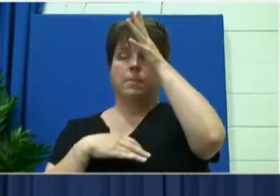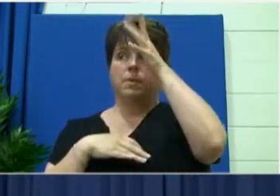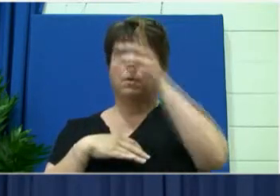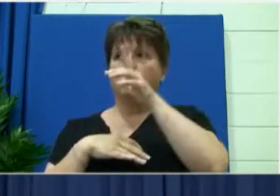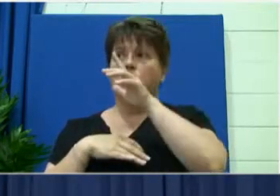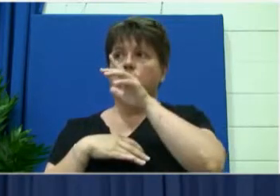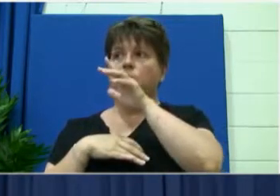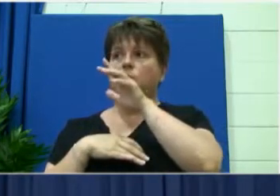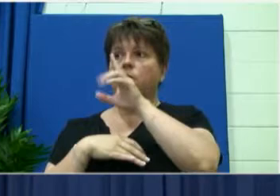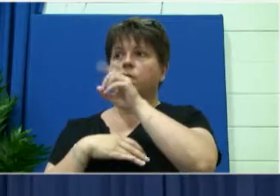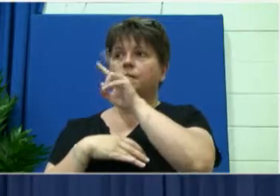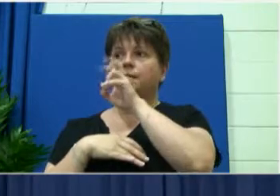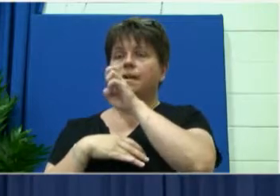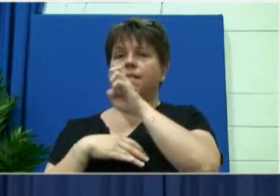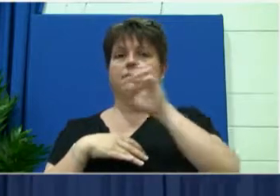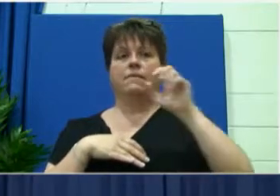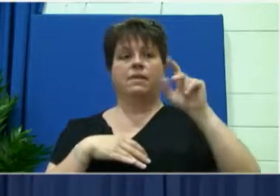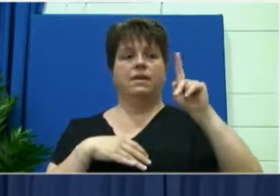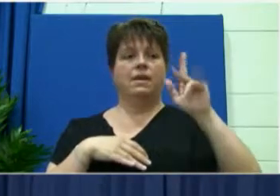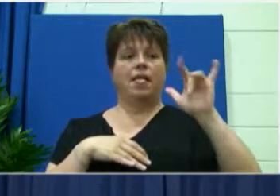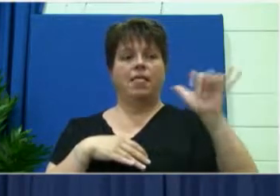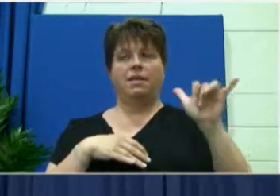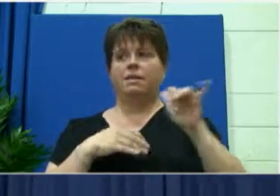of Dave and Kelly Purvis.